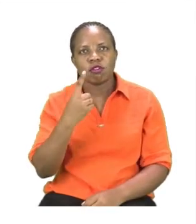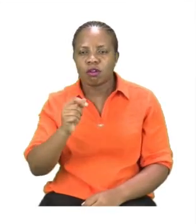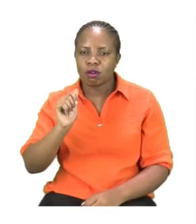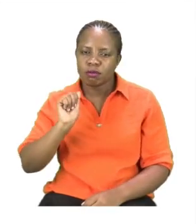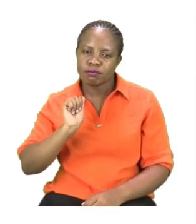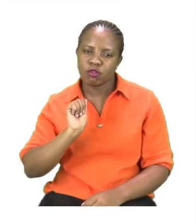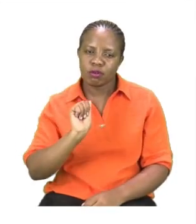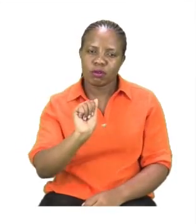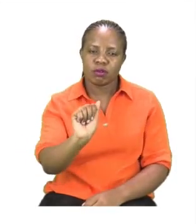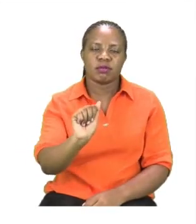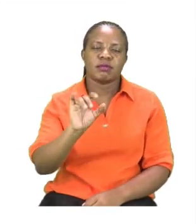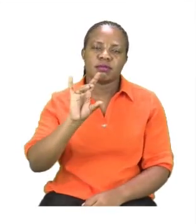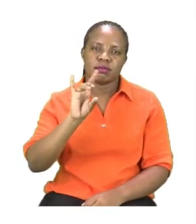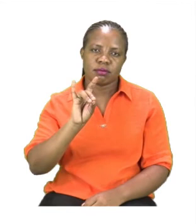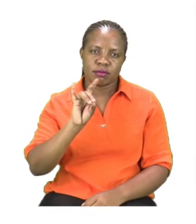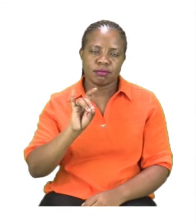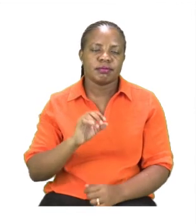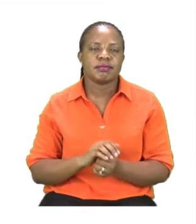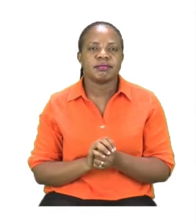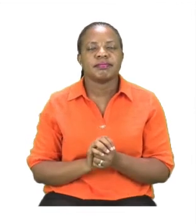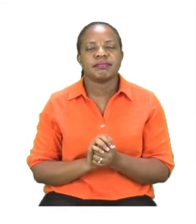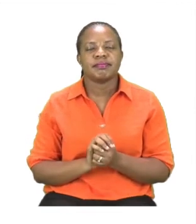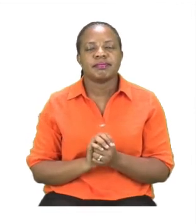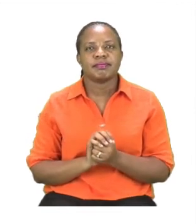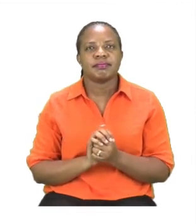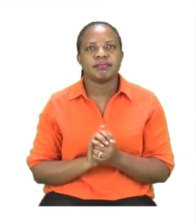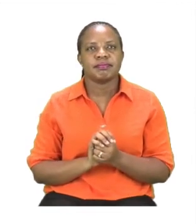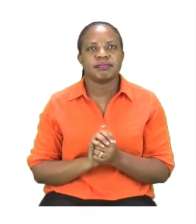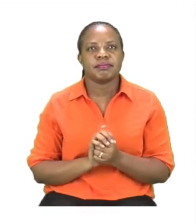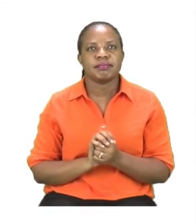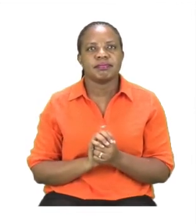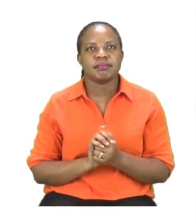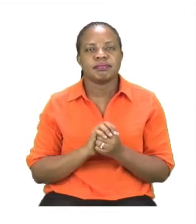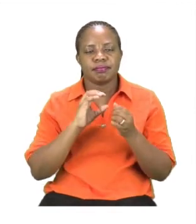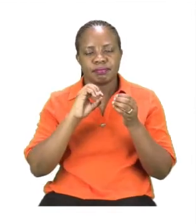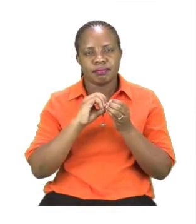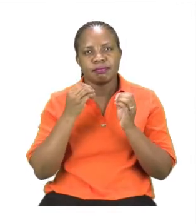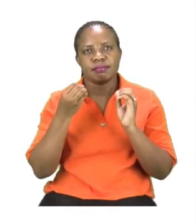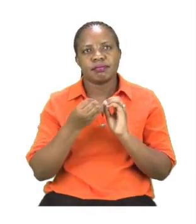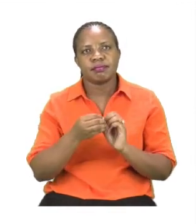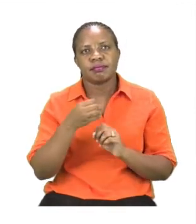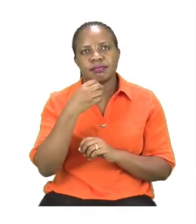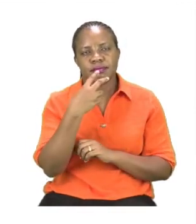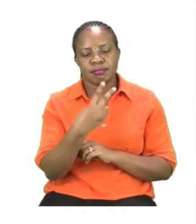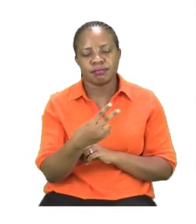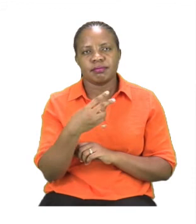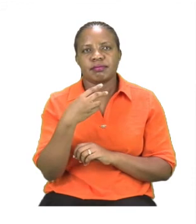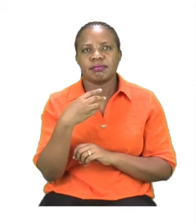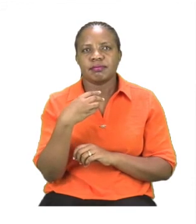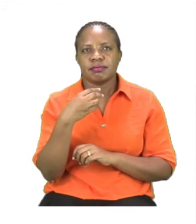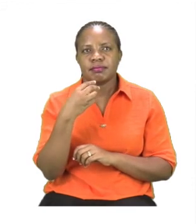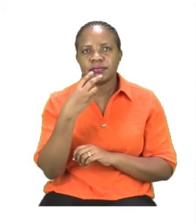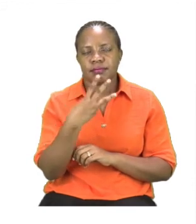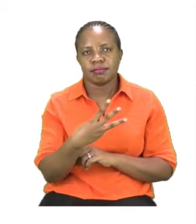the dog belongs to that person. You are going to answer number two, number three,